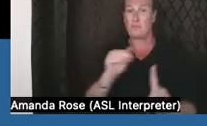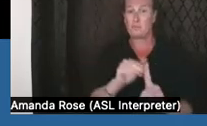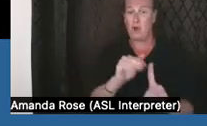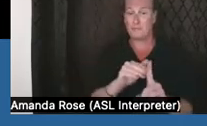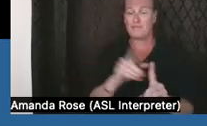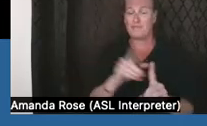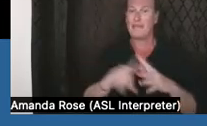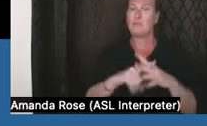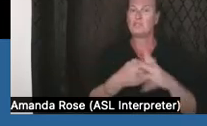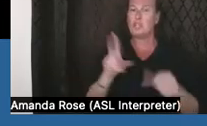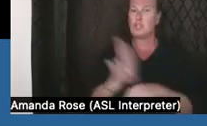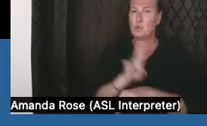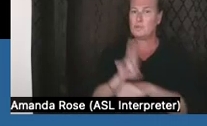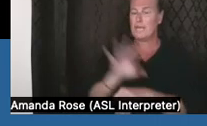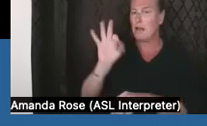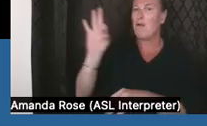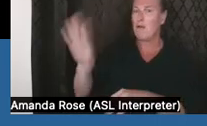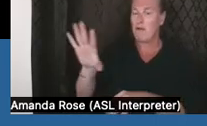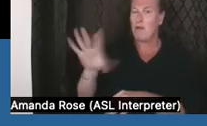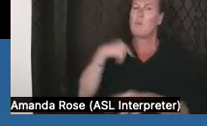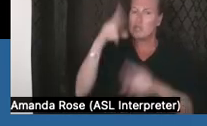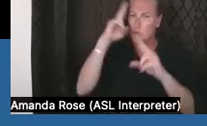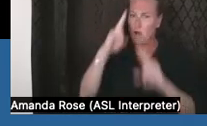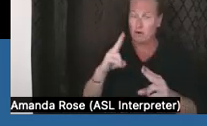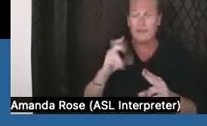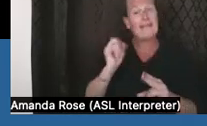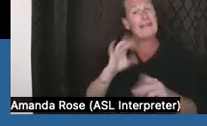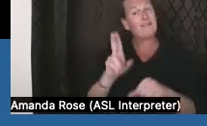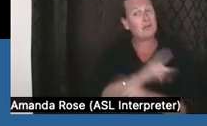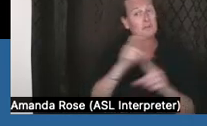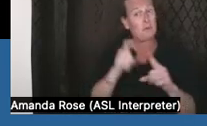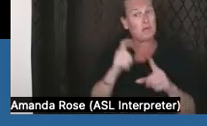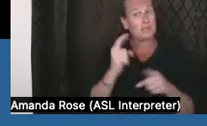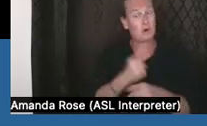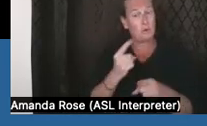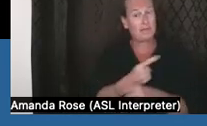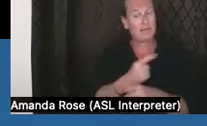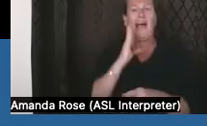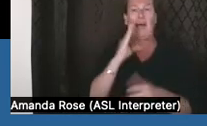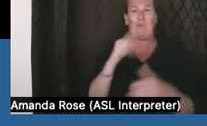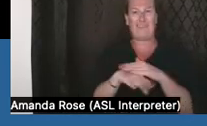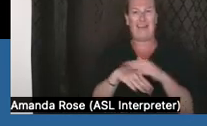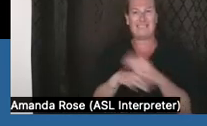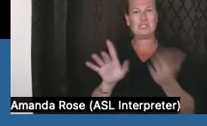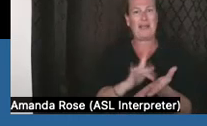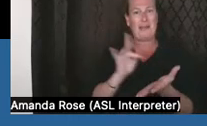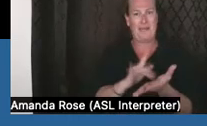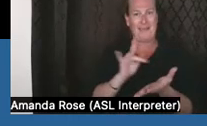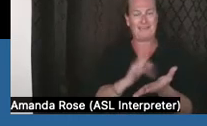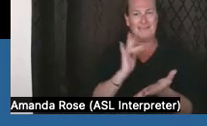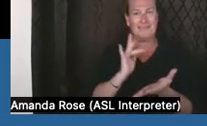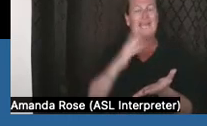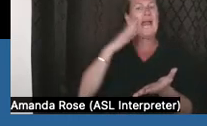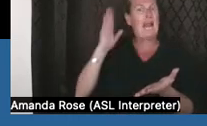it. And we want to honor that so they learn, if I use my words appropriately, I'm going to get access to my iPad, and then I know I have